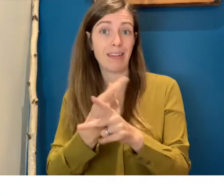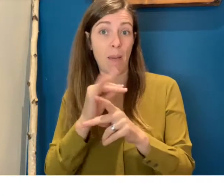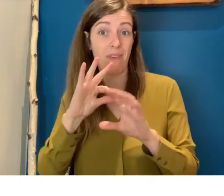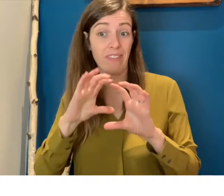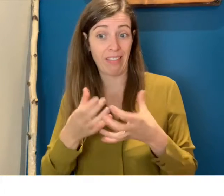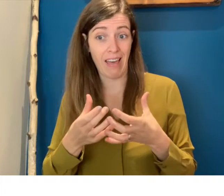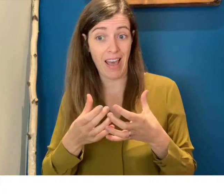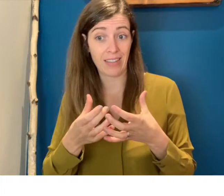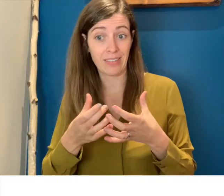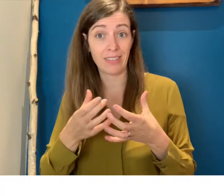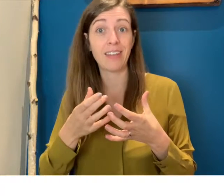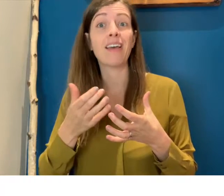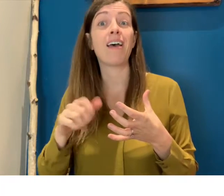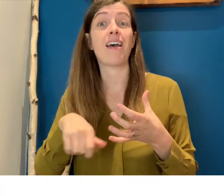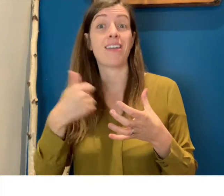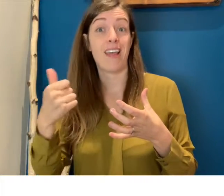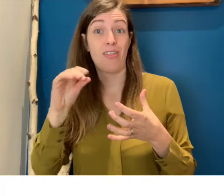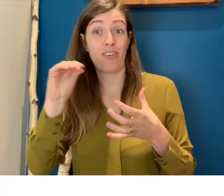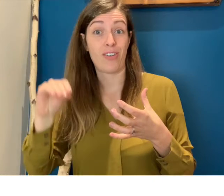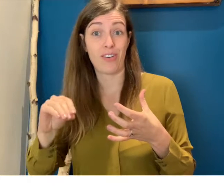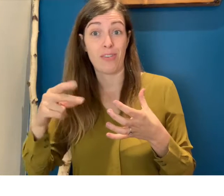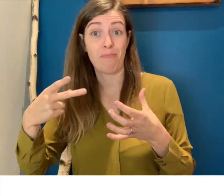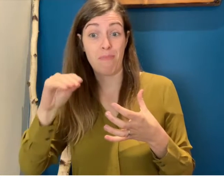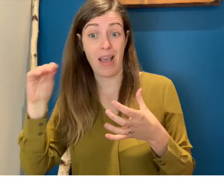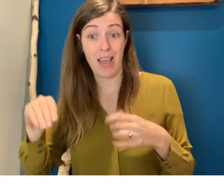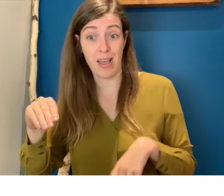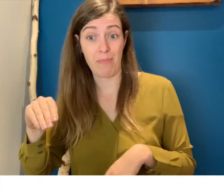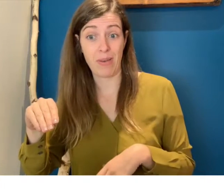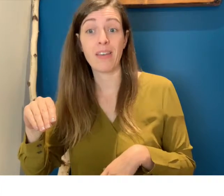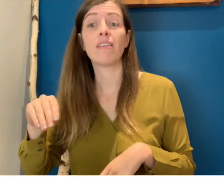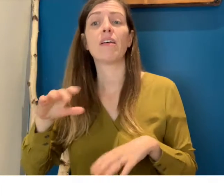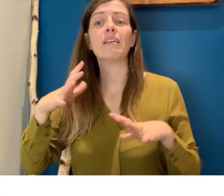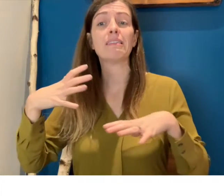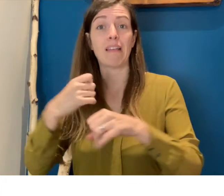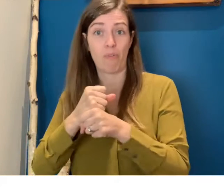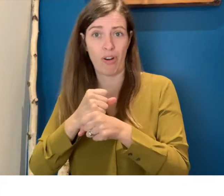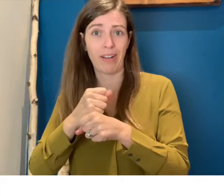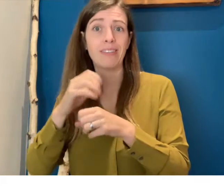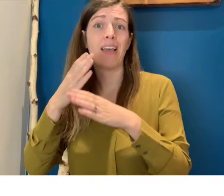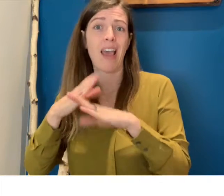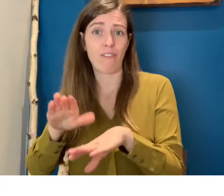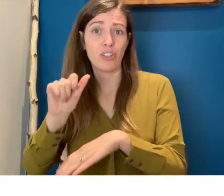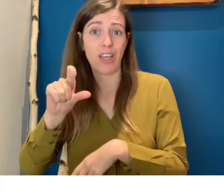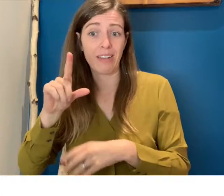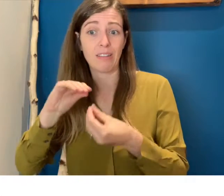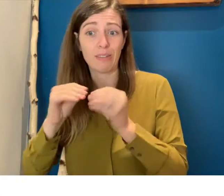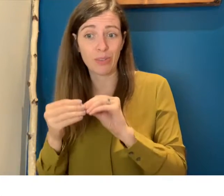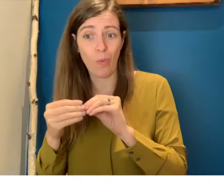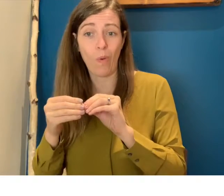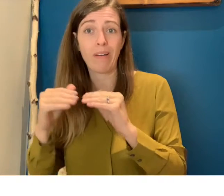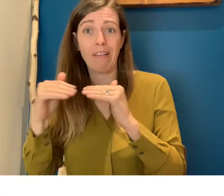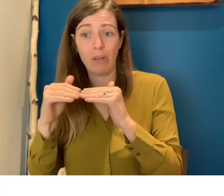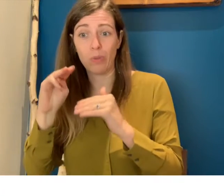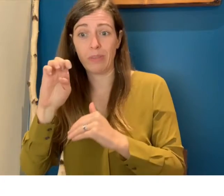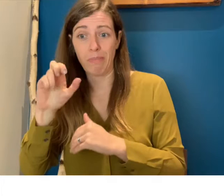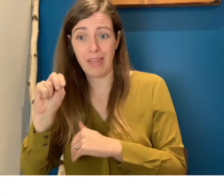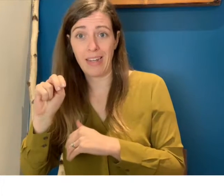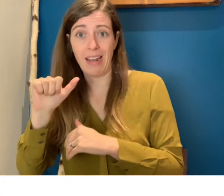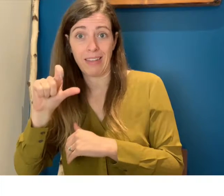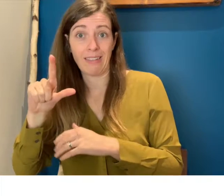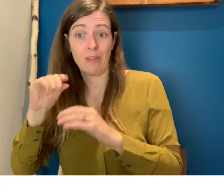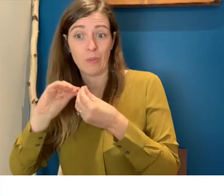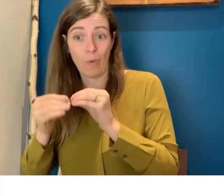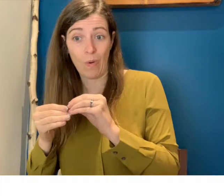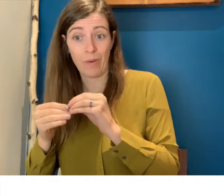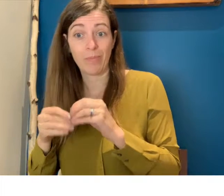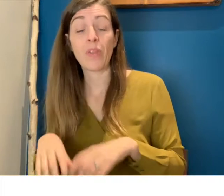by, type of class, pipe, summarize, average ASL score equals the